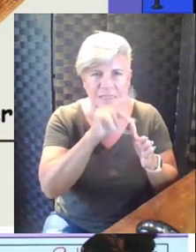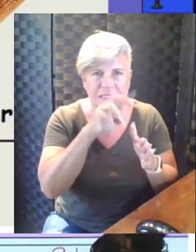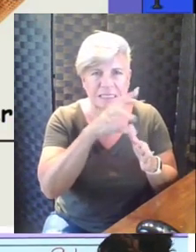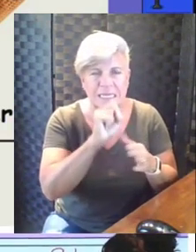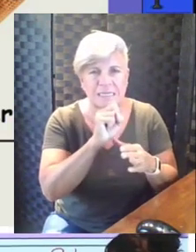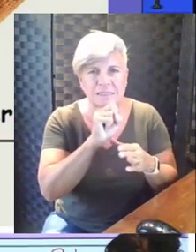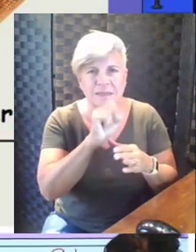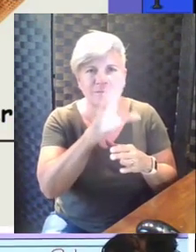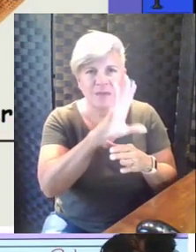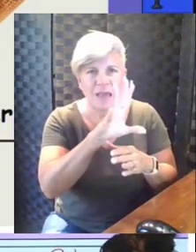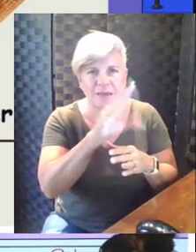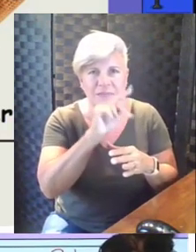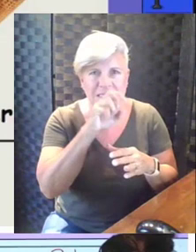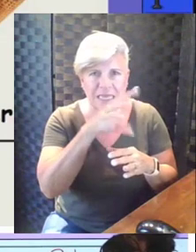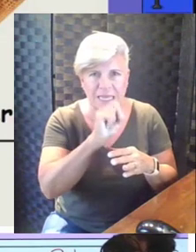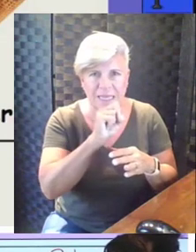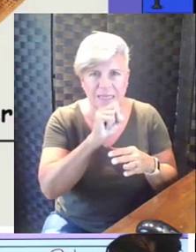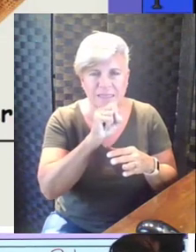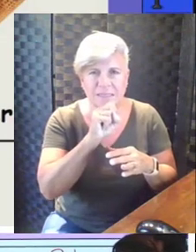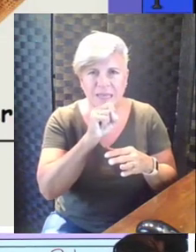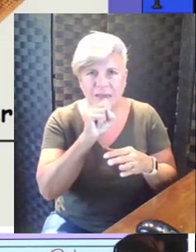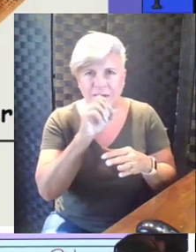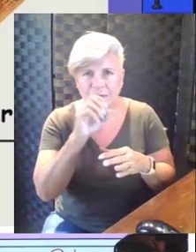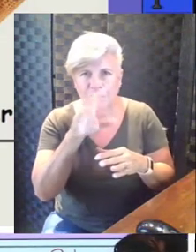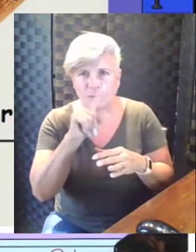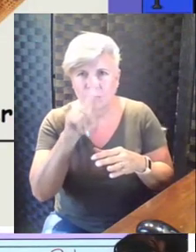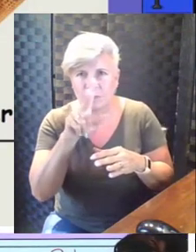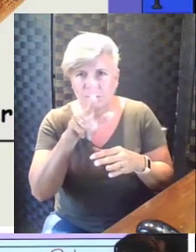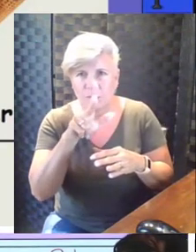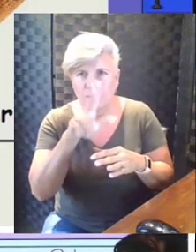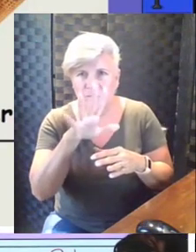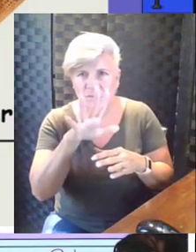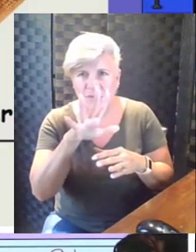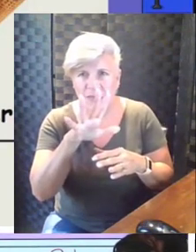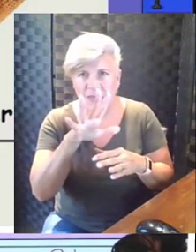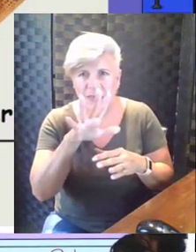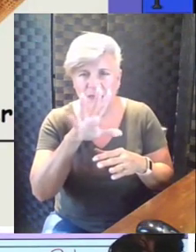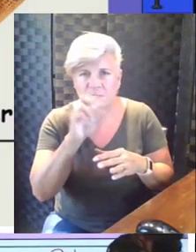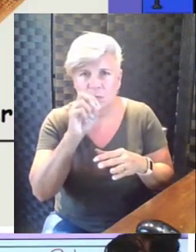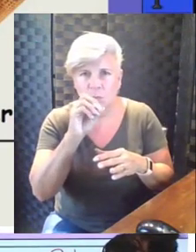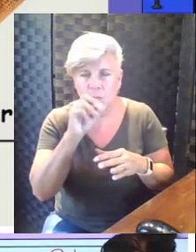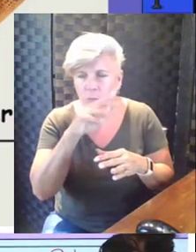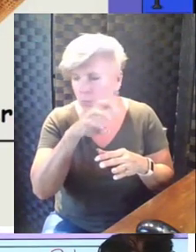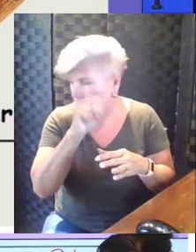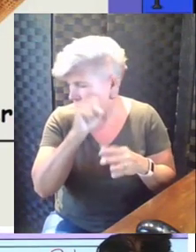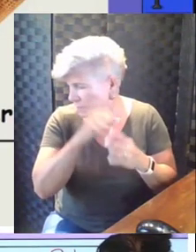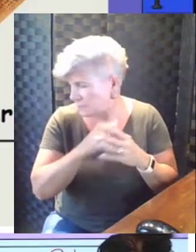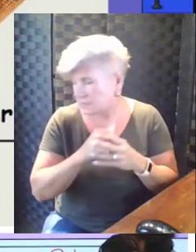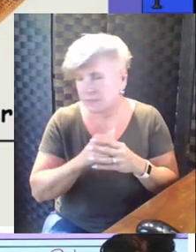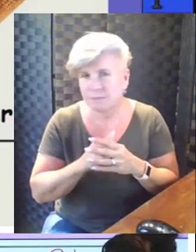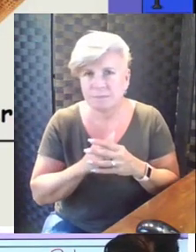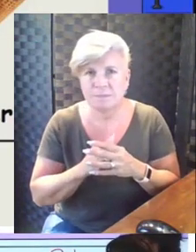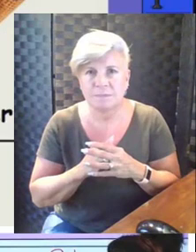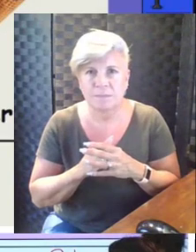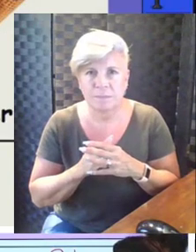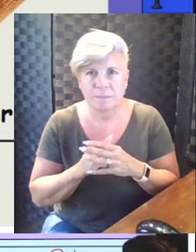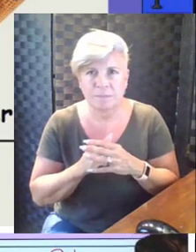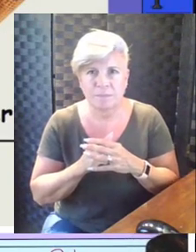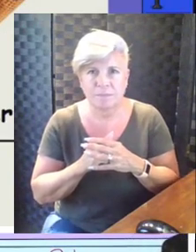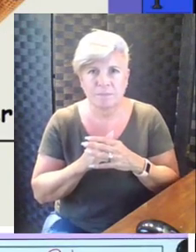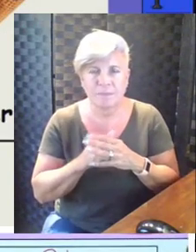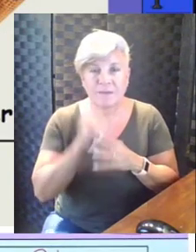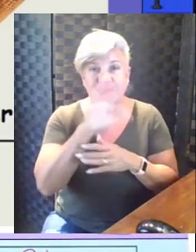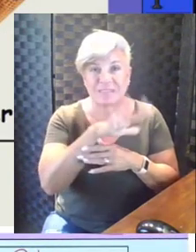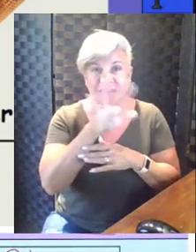5. 5 tens and 1, 2, 3, 4, 5 ones. I